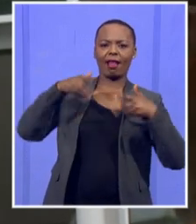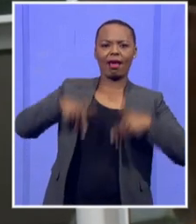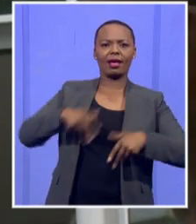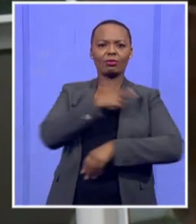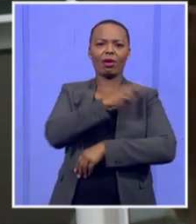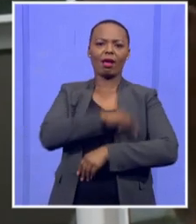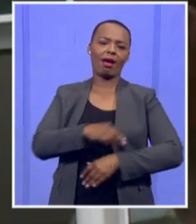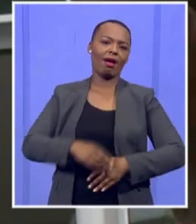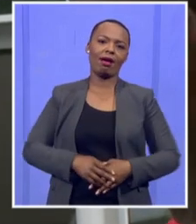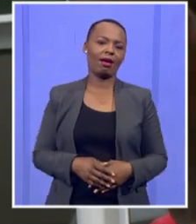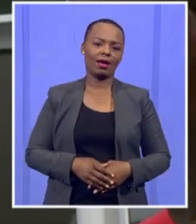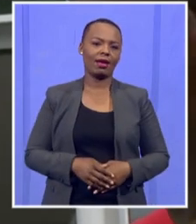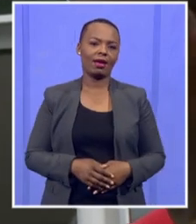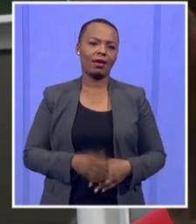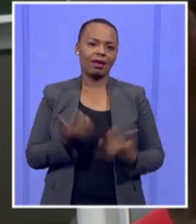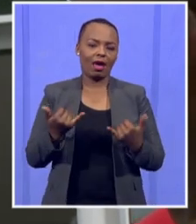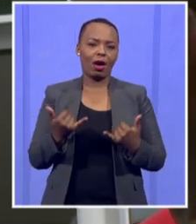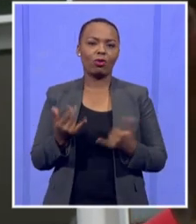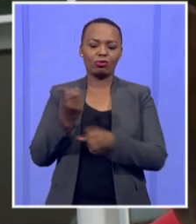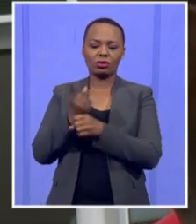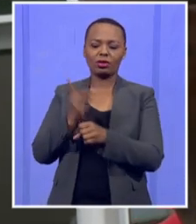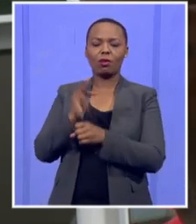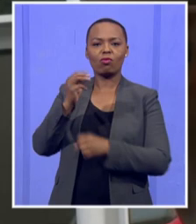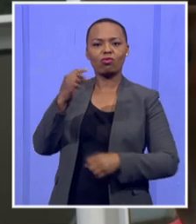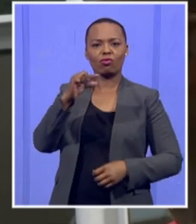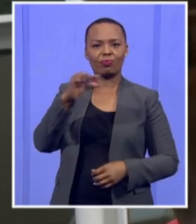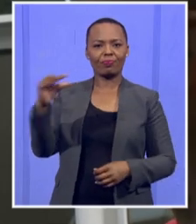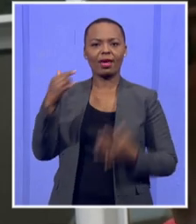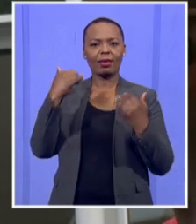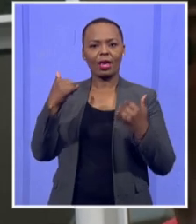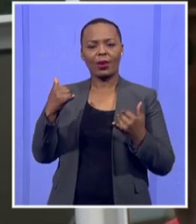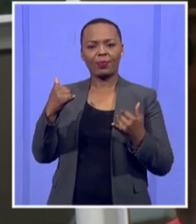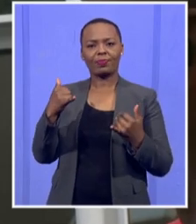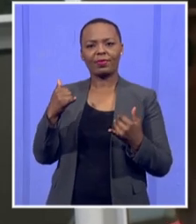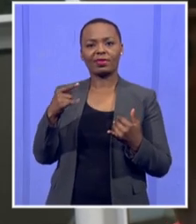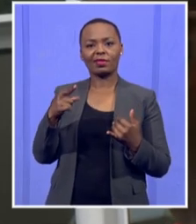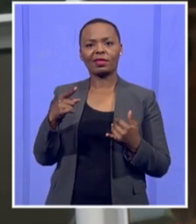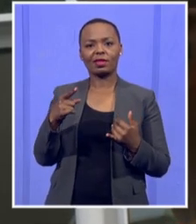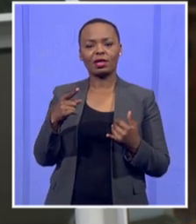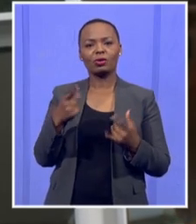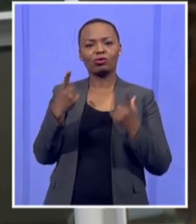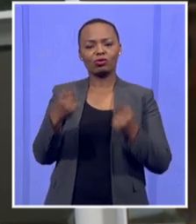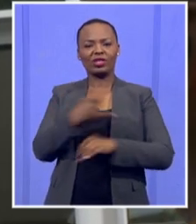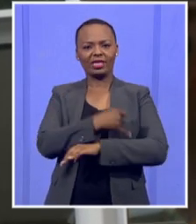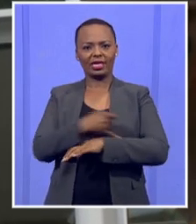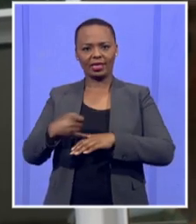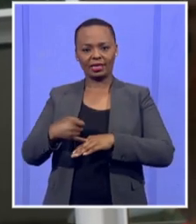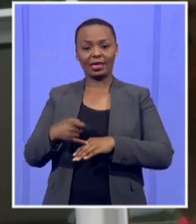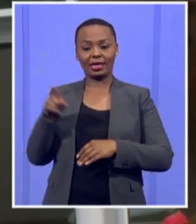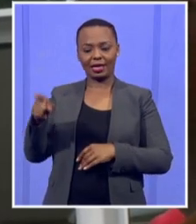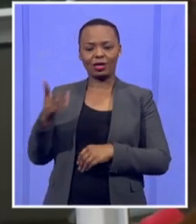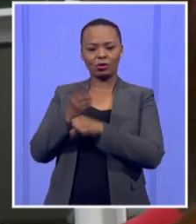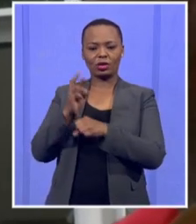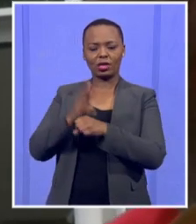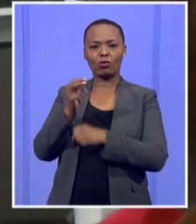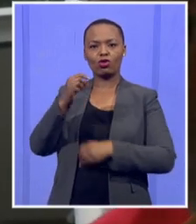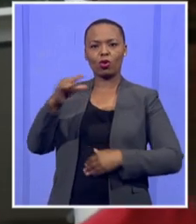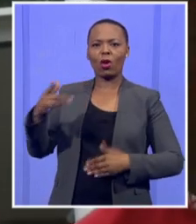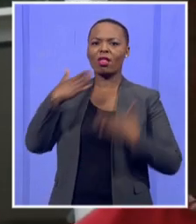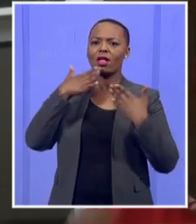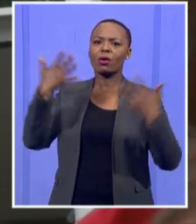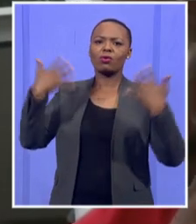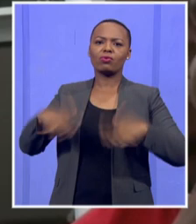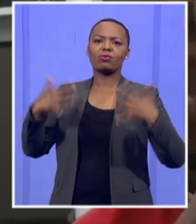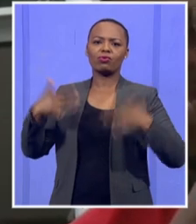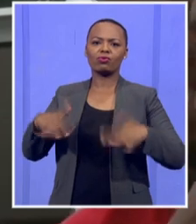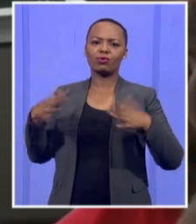now is for Dr. Mutlong, as we're going to just keep on sending him children to do surgeries on. So Dr. Mutlong, thank you so much for